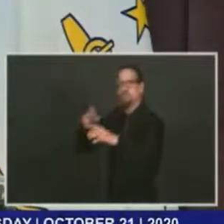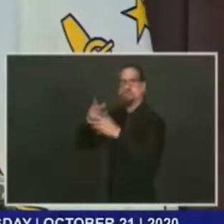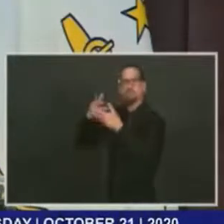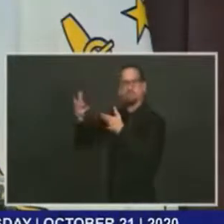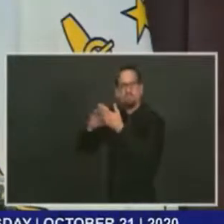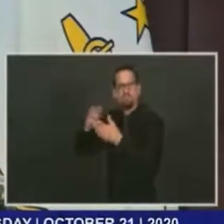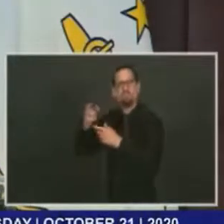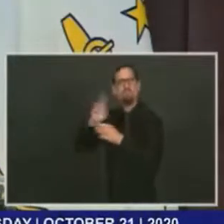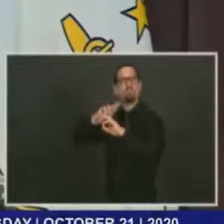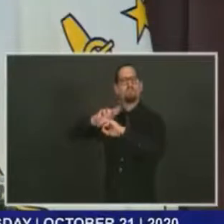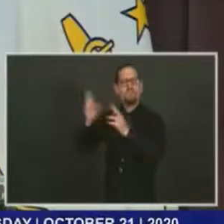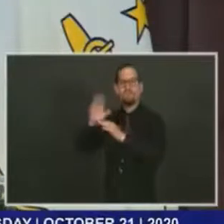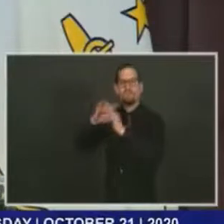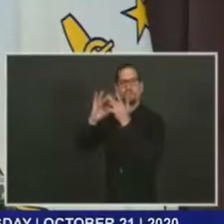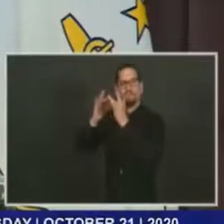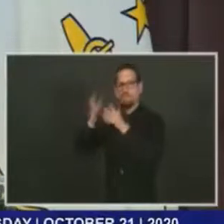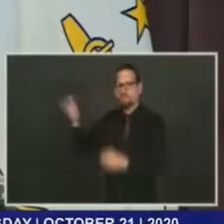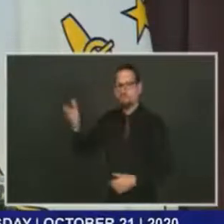job.